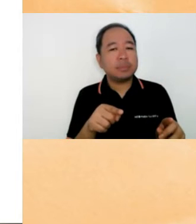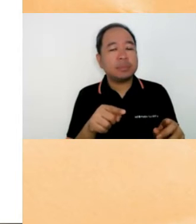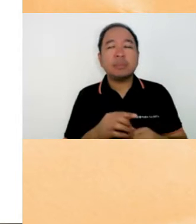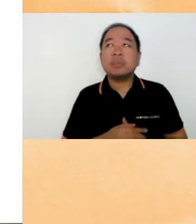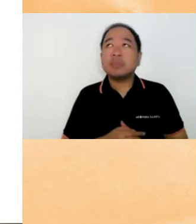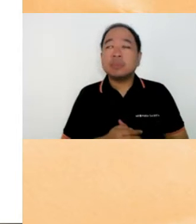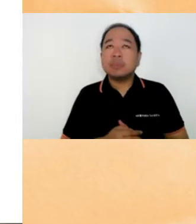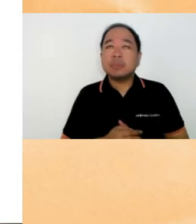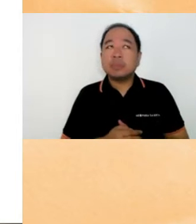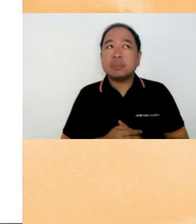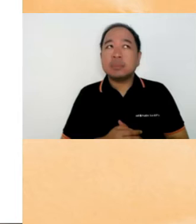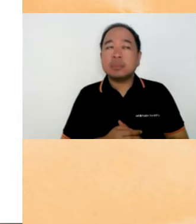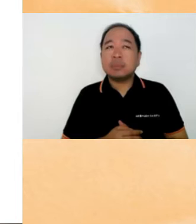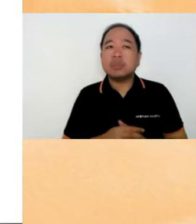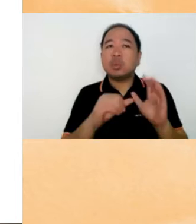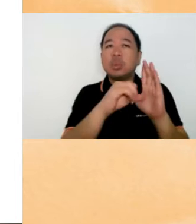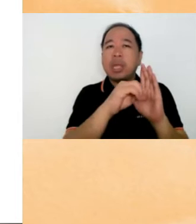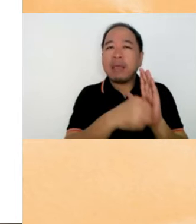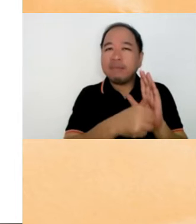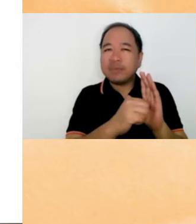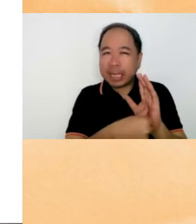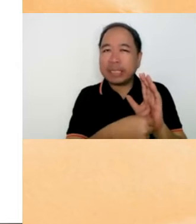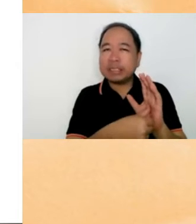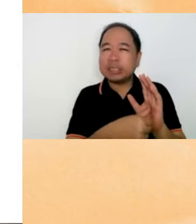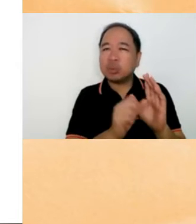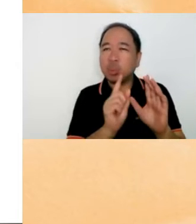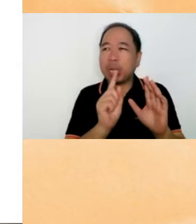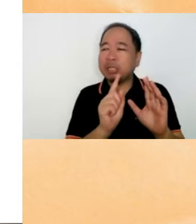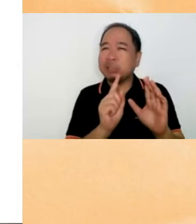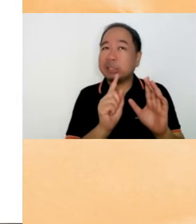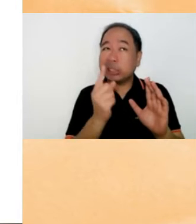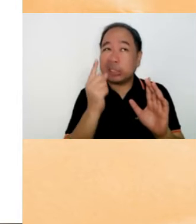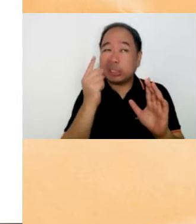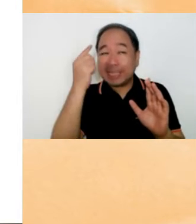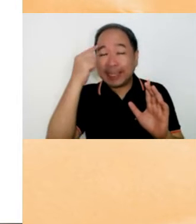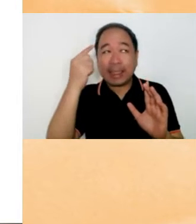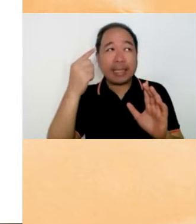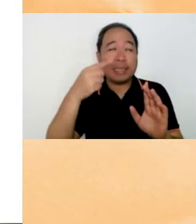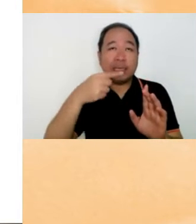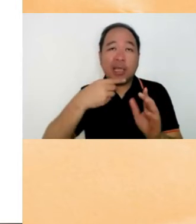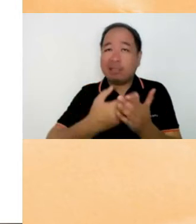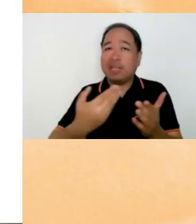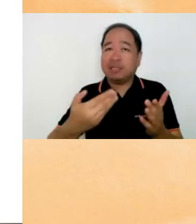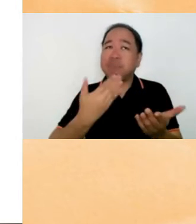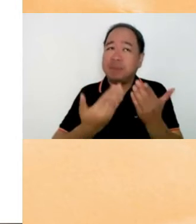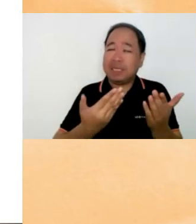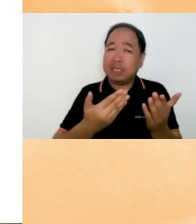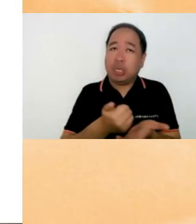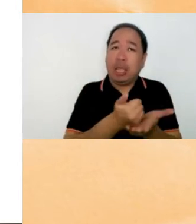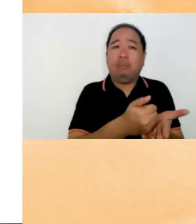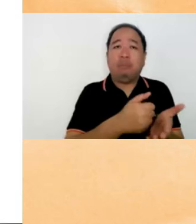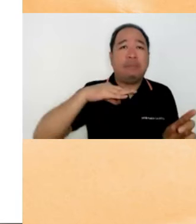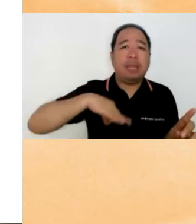that are good for the person. Of course, that's understandable, But early on, teaching pro-social